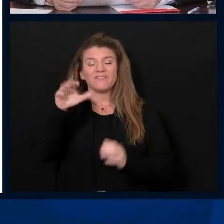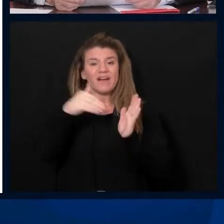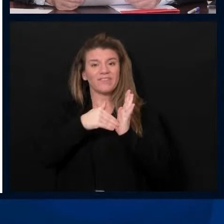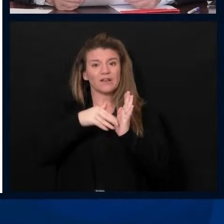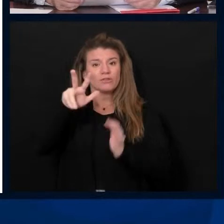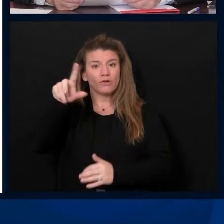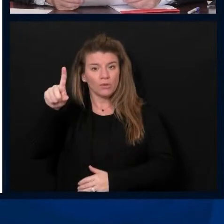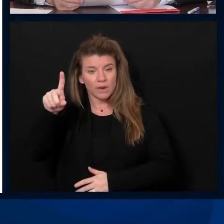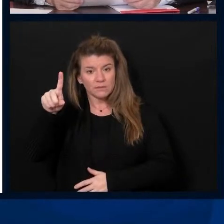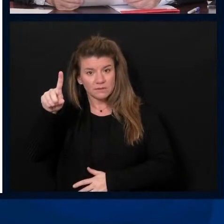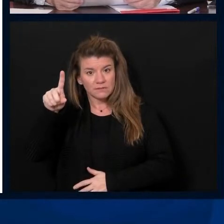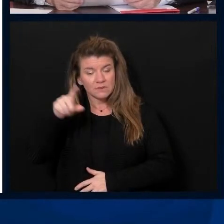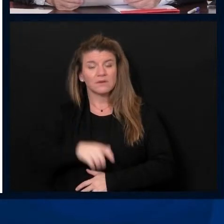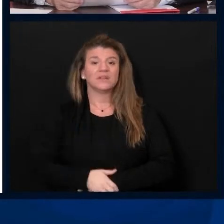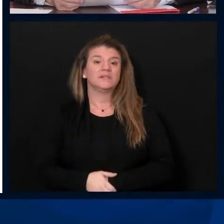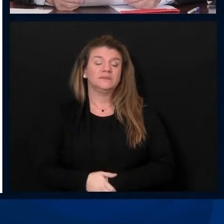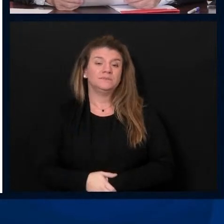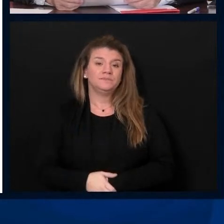85,031.